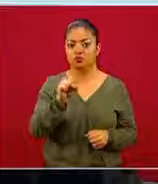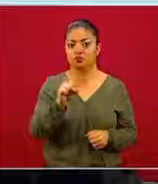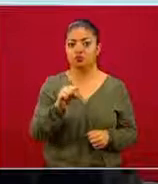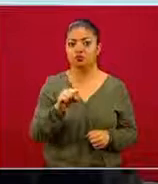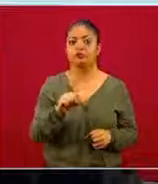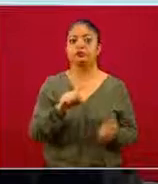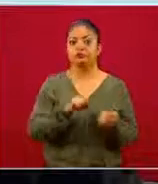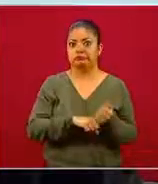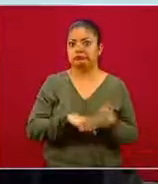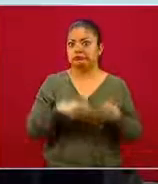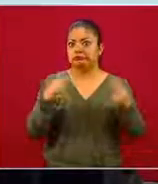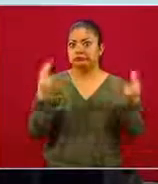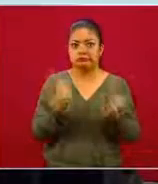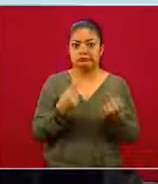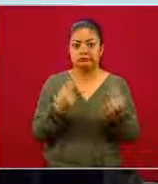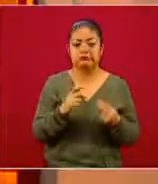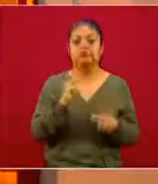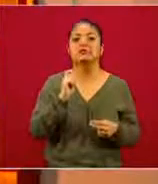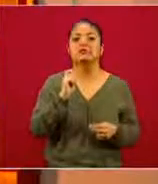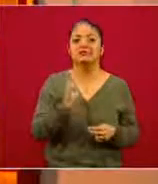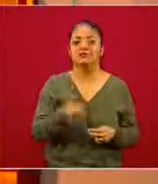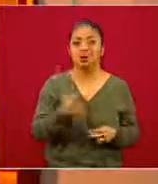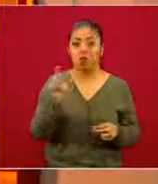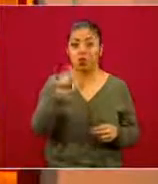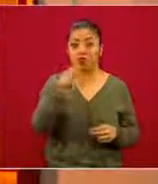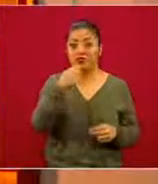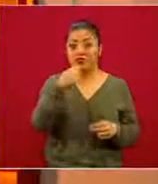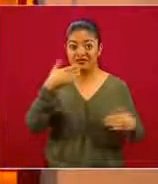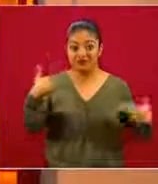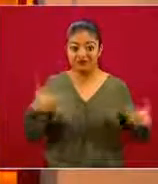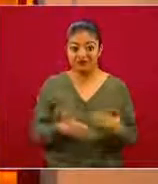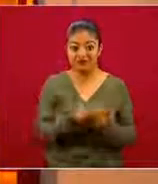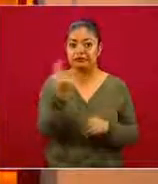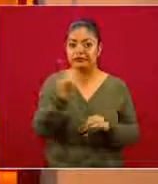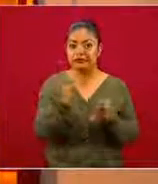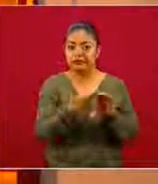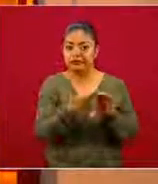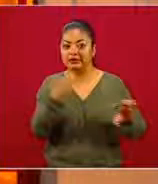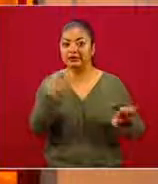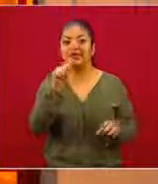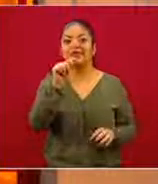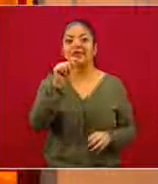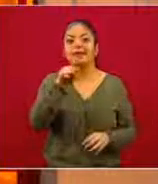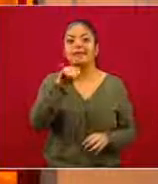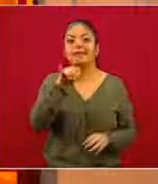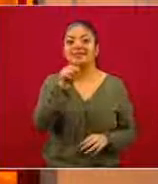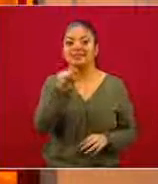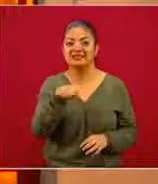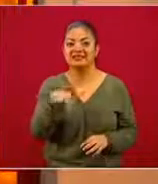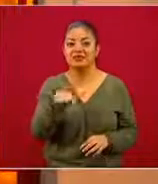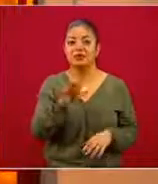that. Then we have neonatal screening. That is very important.